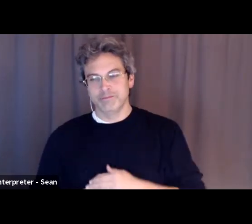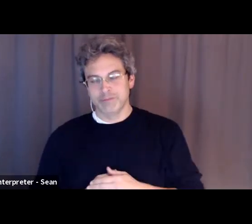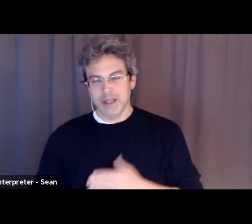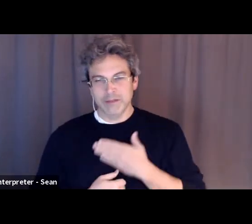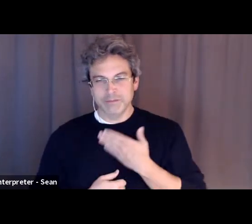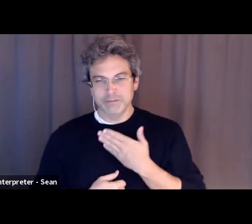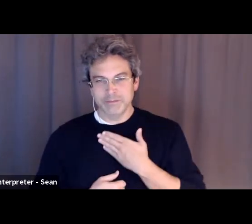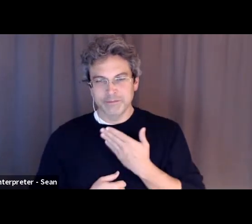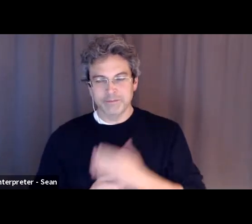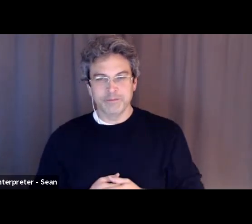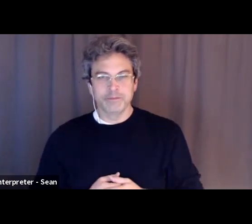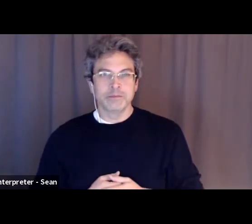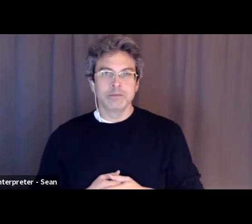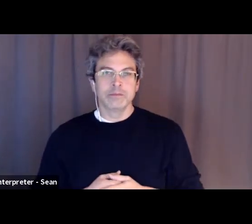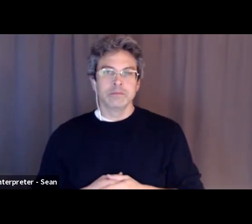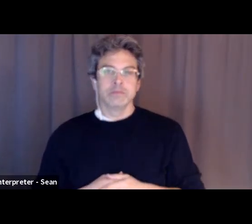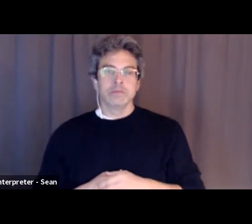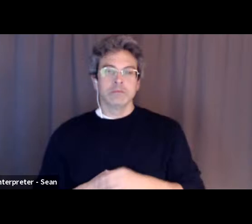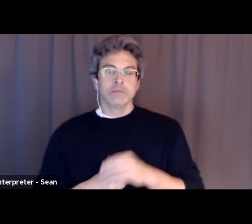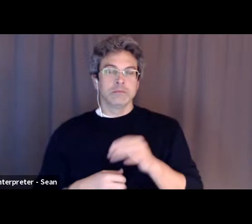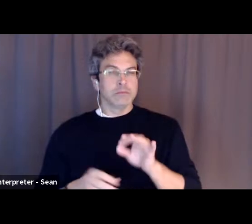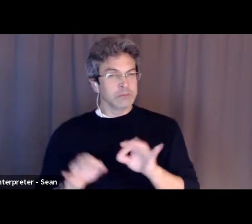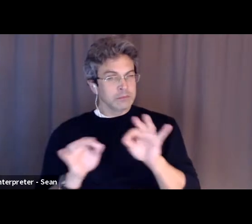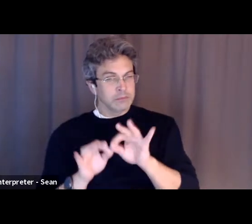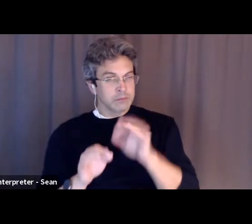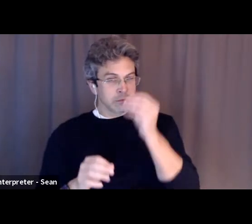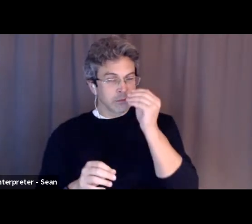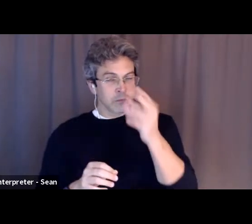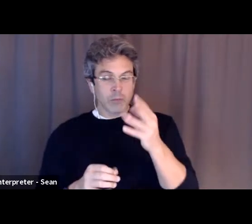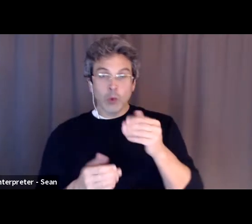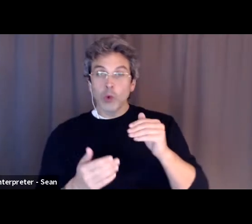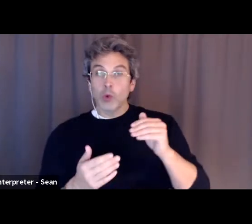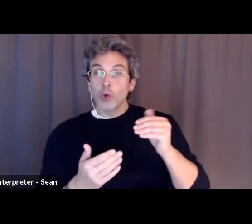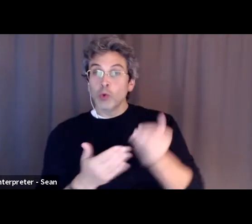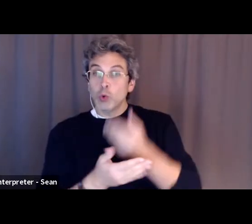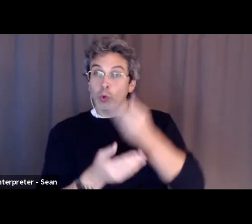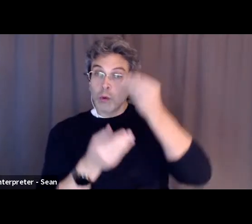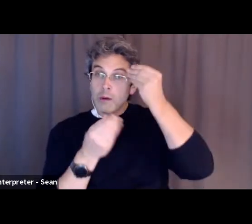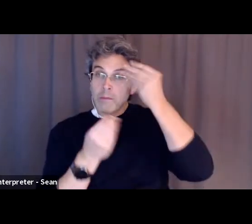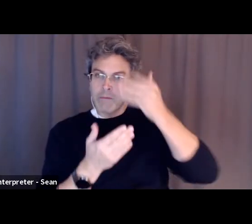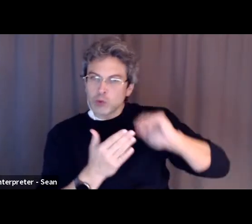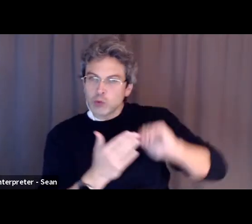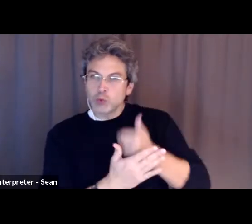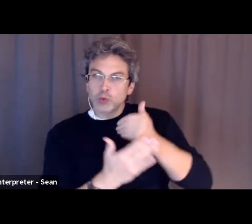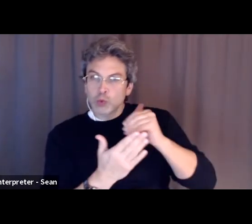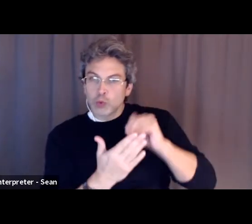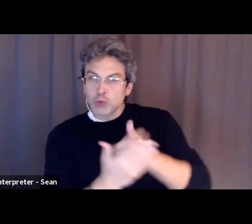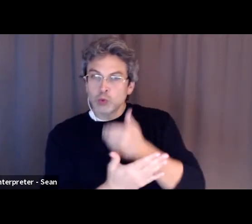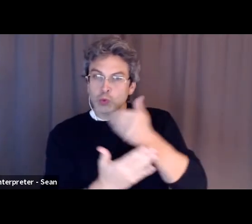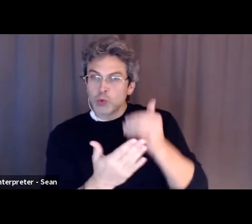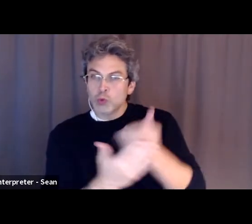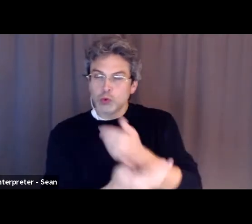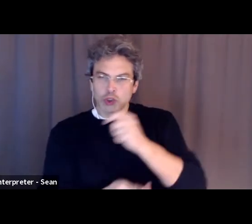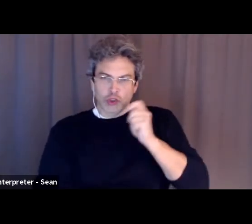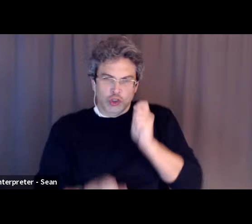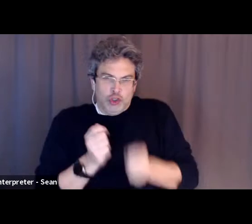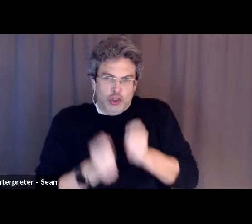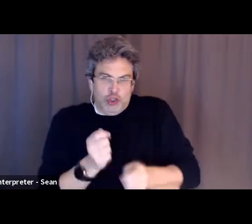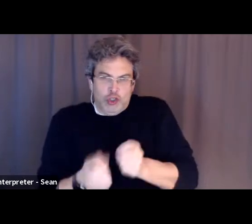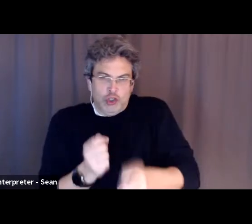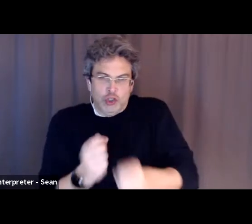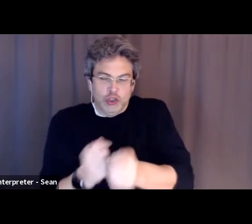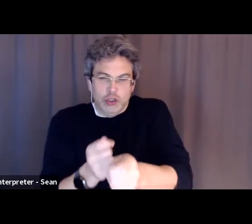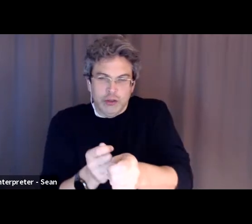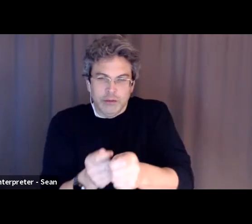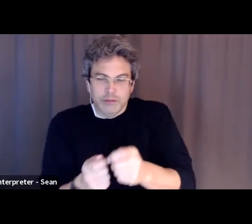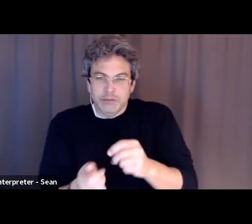Also, the information is changing constantly, as is all the situation around the COVID is evolving.